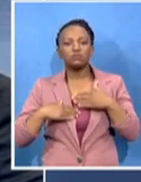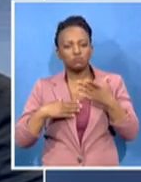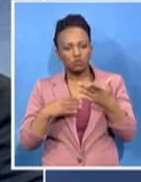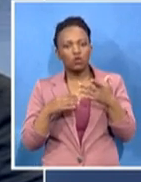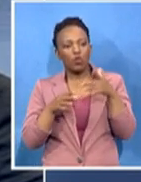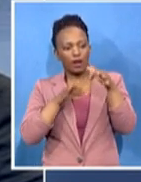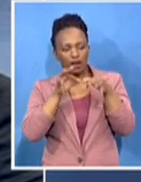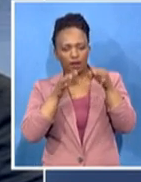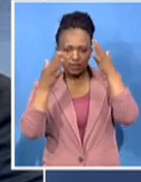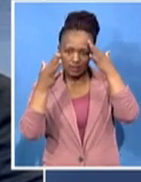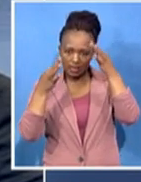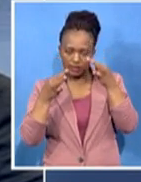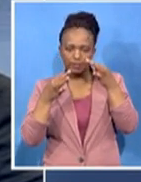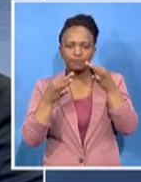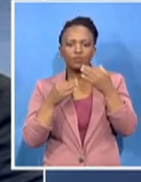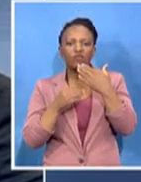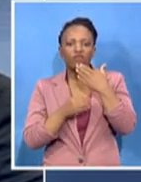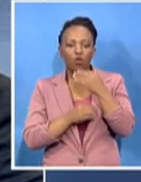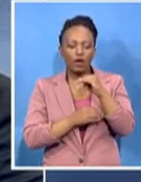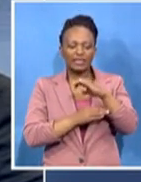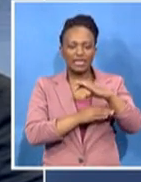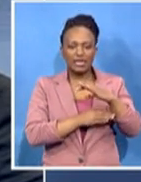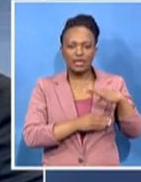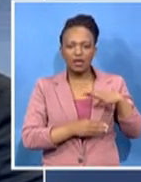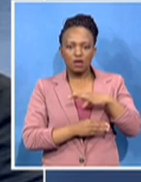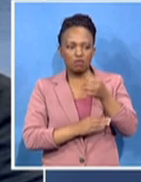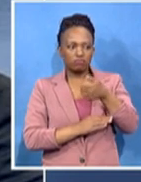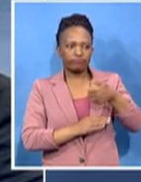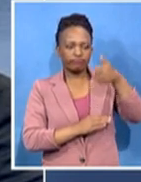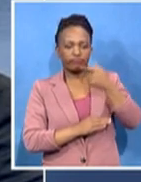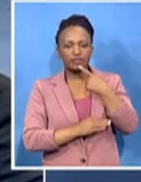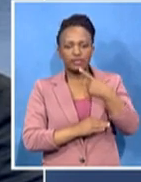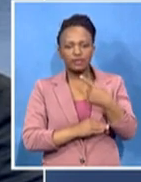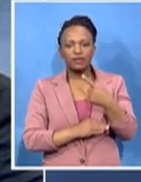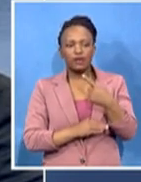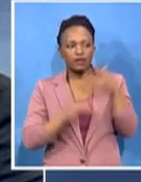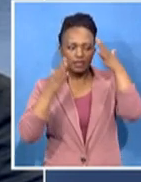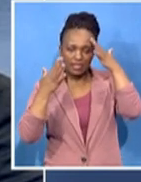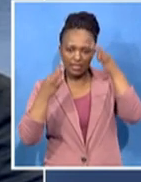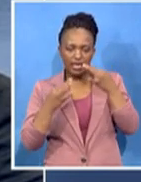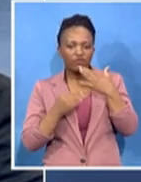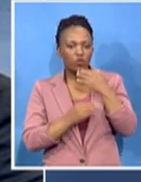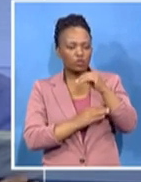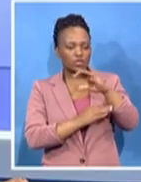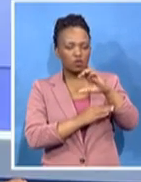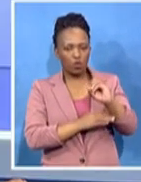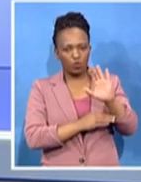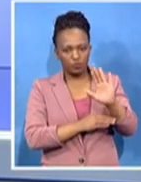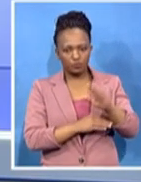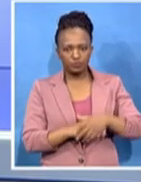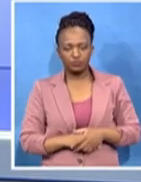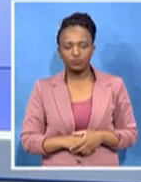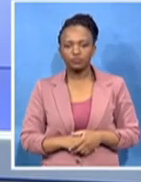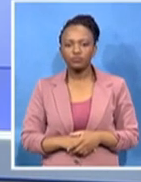if the Commission set aside the decision of the CEO. Okay. You've just touched a bit on it, but what do you require